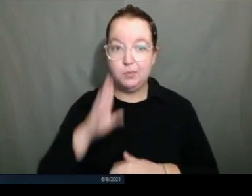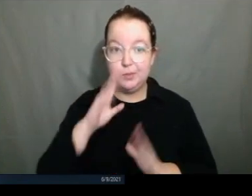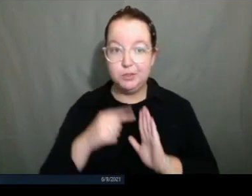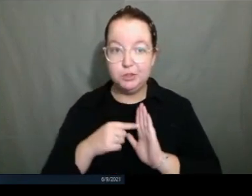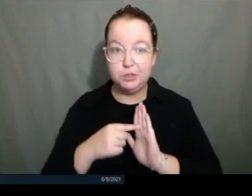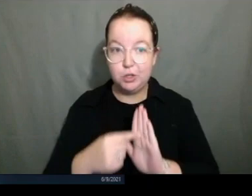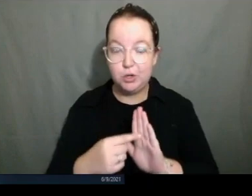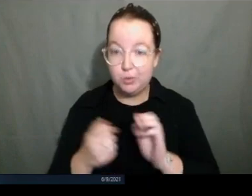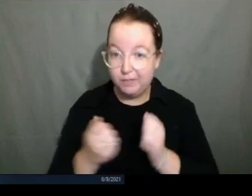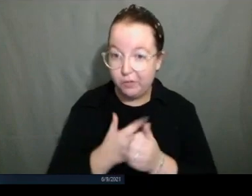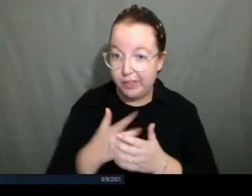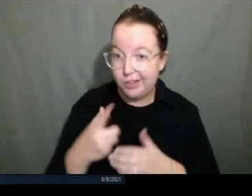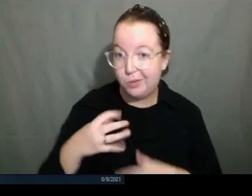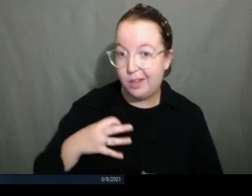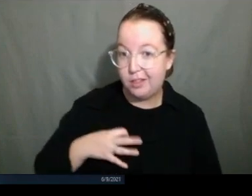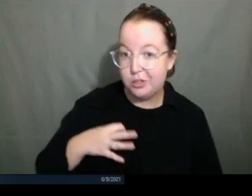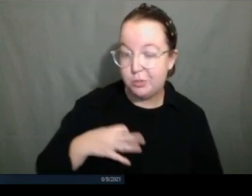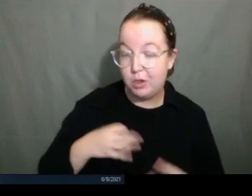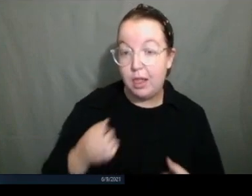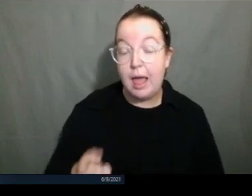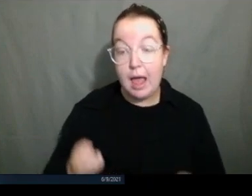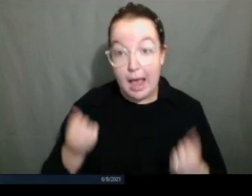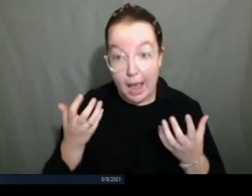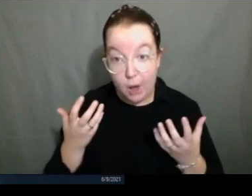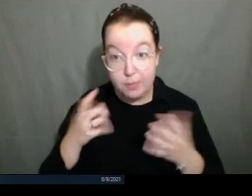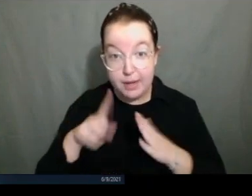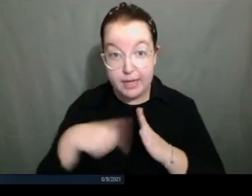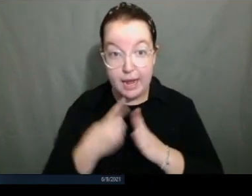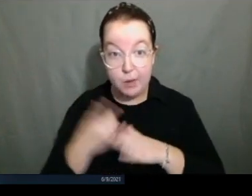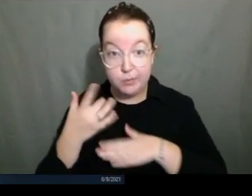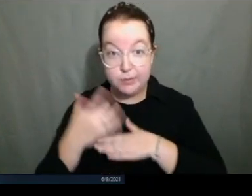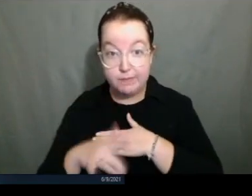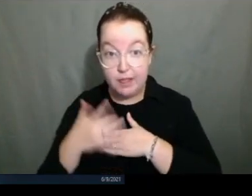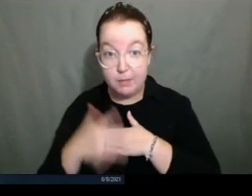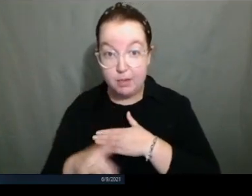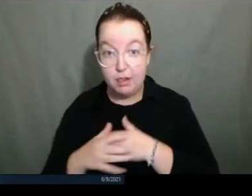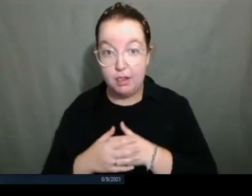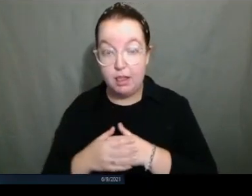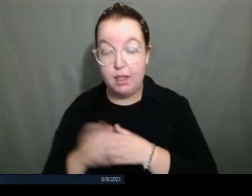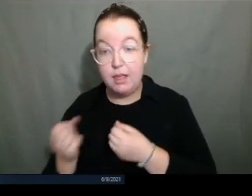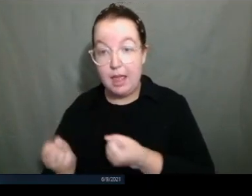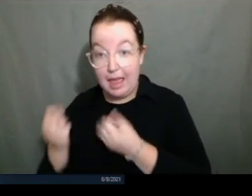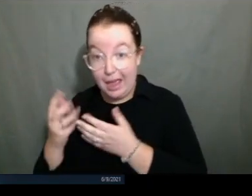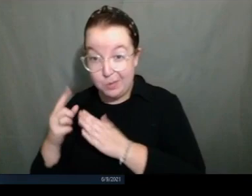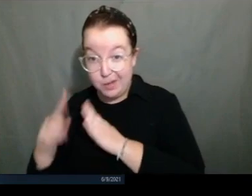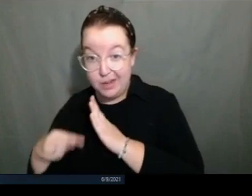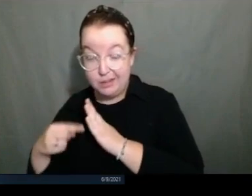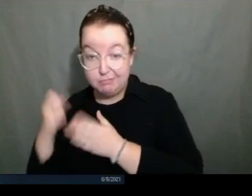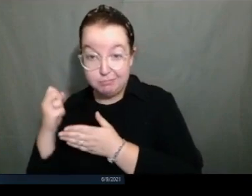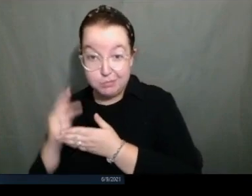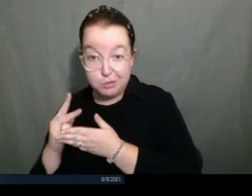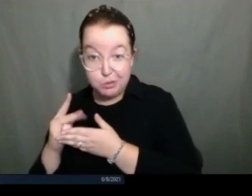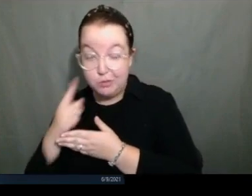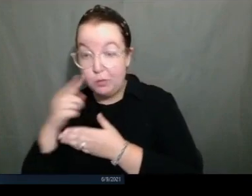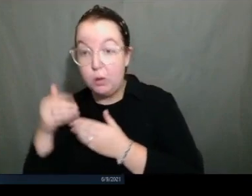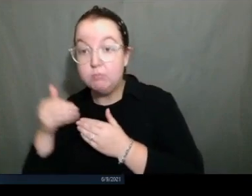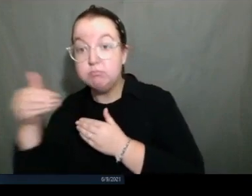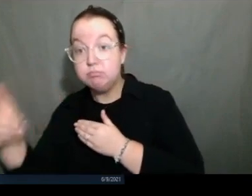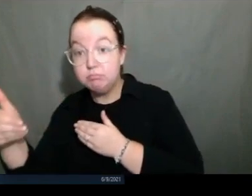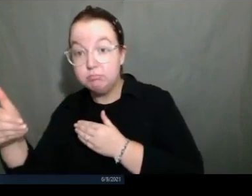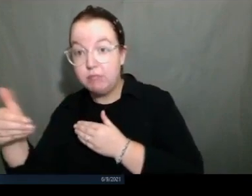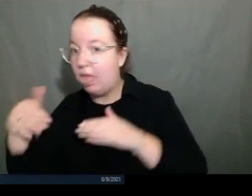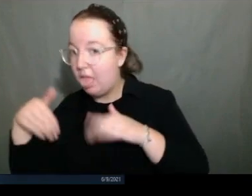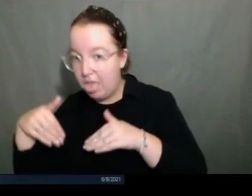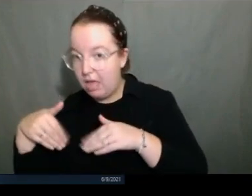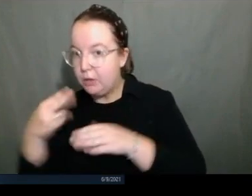you're eligible for, how many hours you currently have available, how many hours you have approved in the future that you haven't